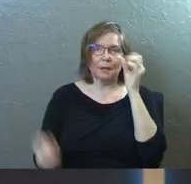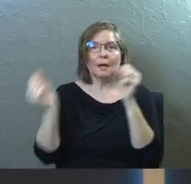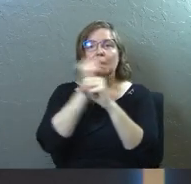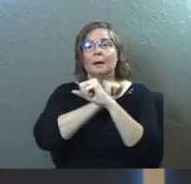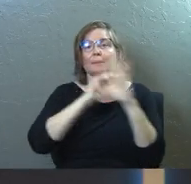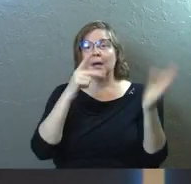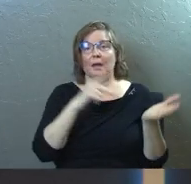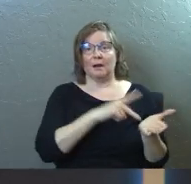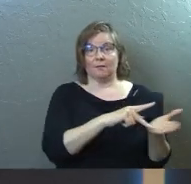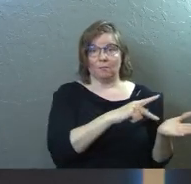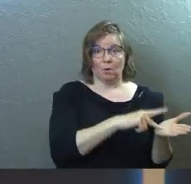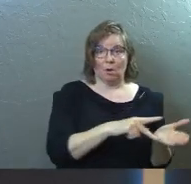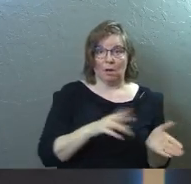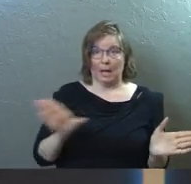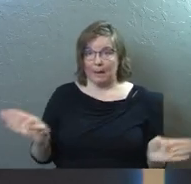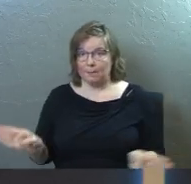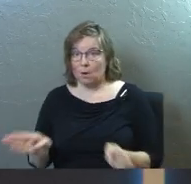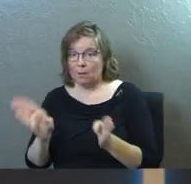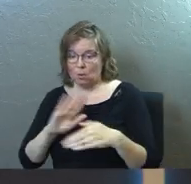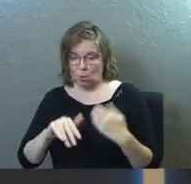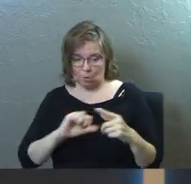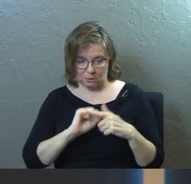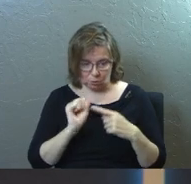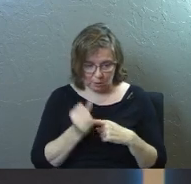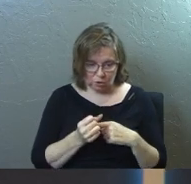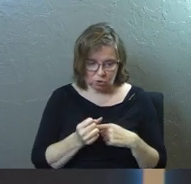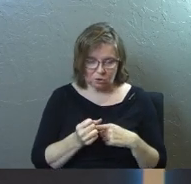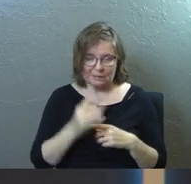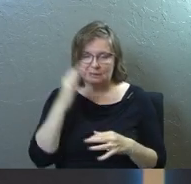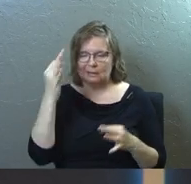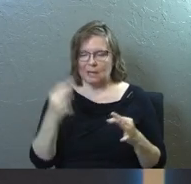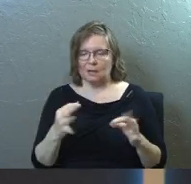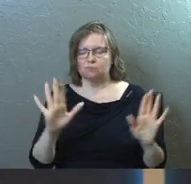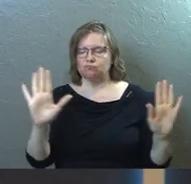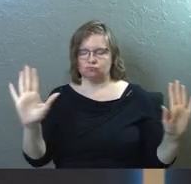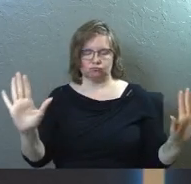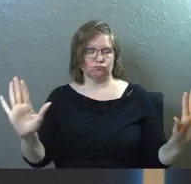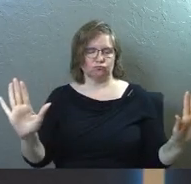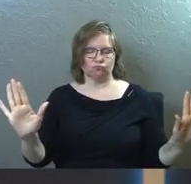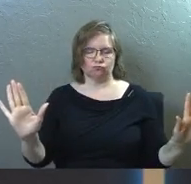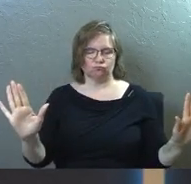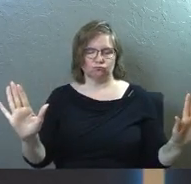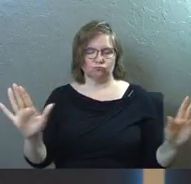Imagine if Paul and Barnabas in this whole situation decided, all right,